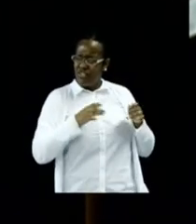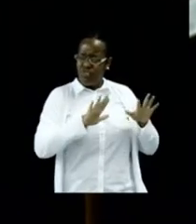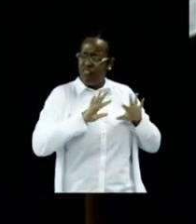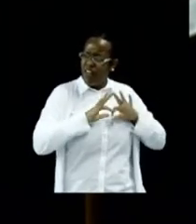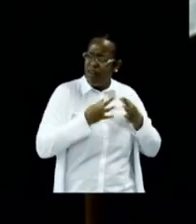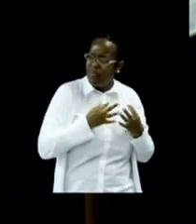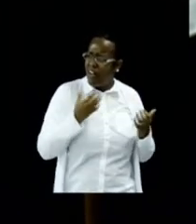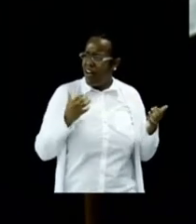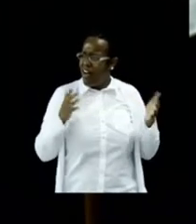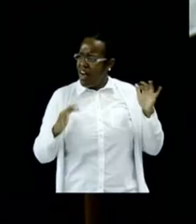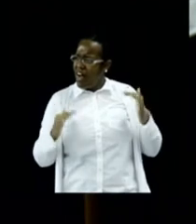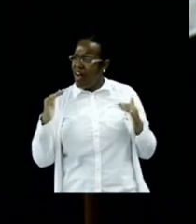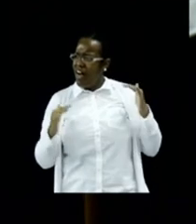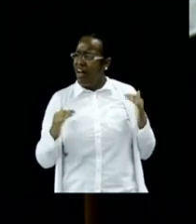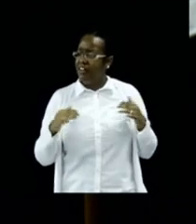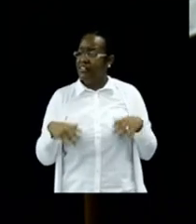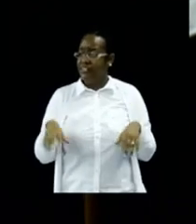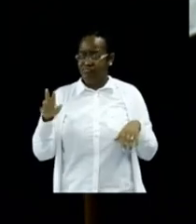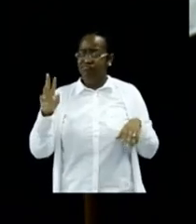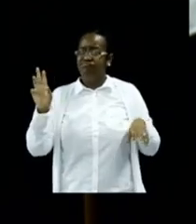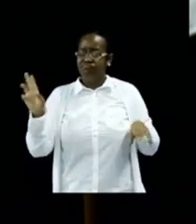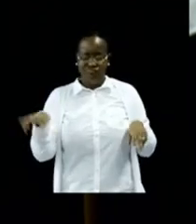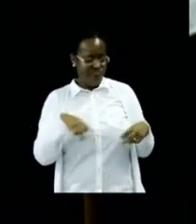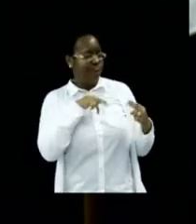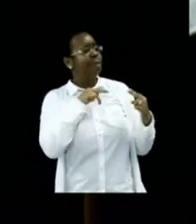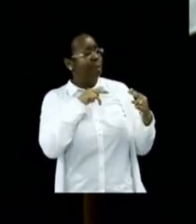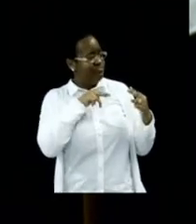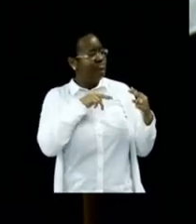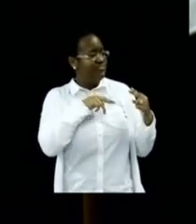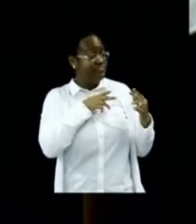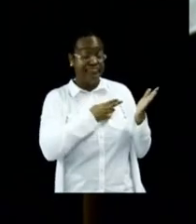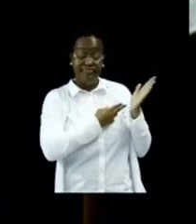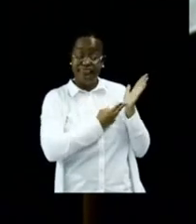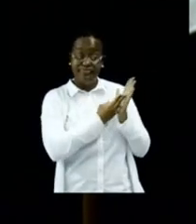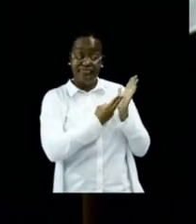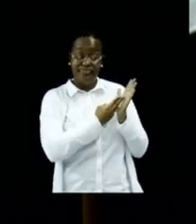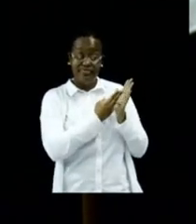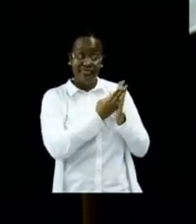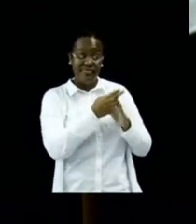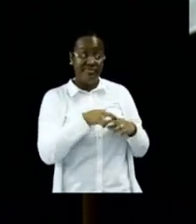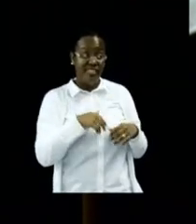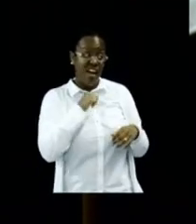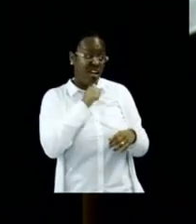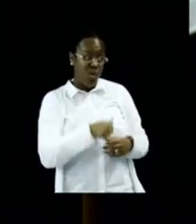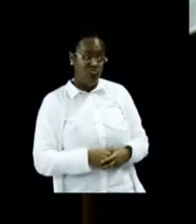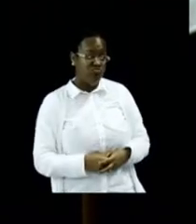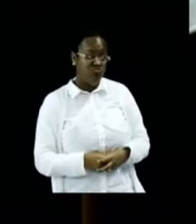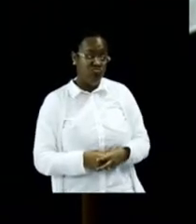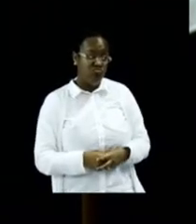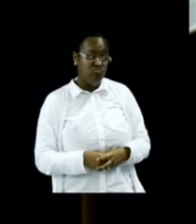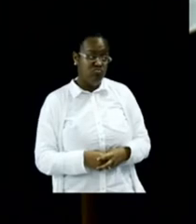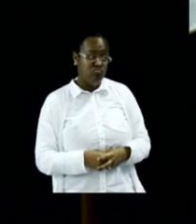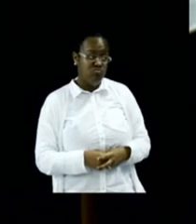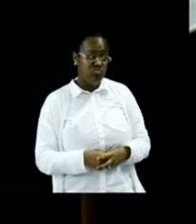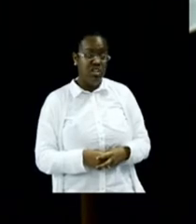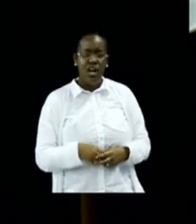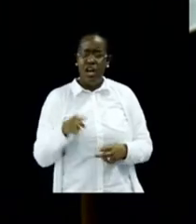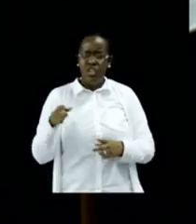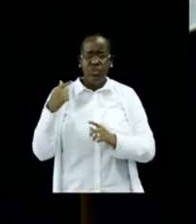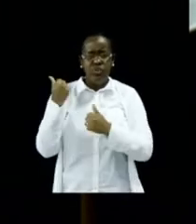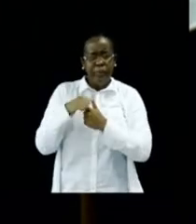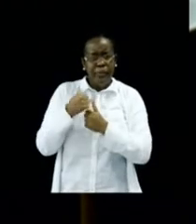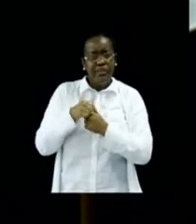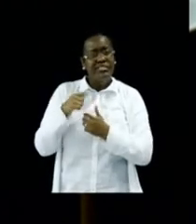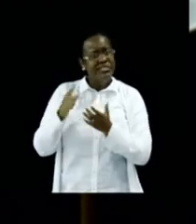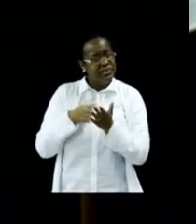family? She looked at me very honestly and she said, I don't. She remembers times where she